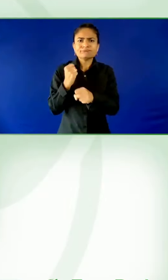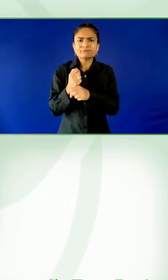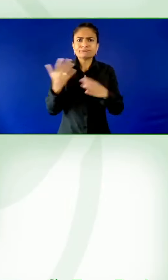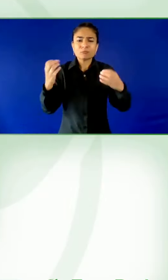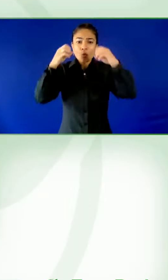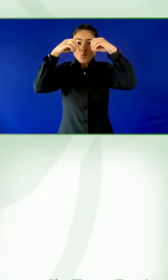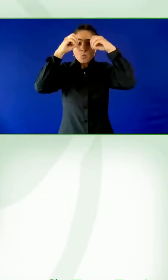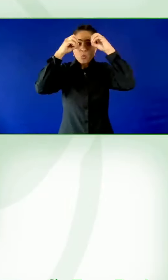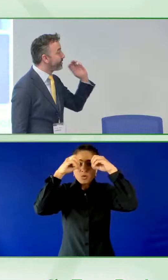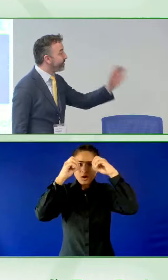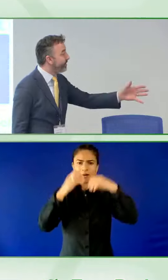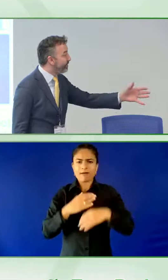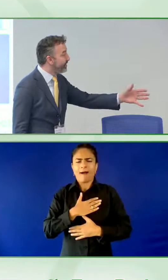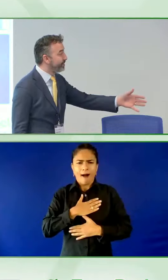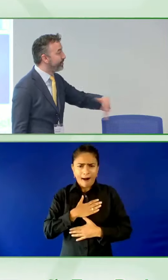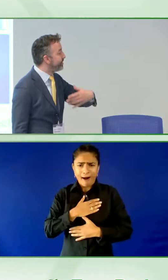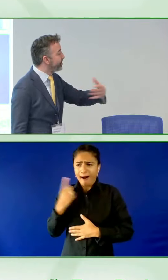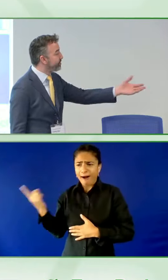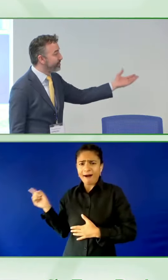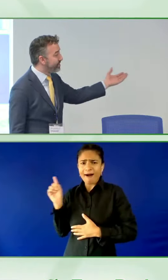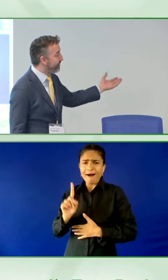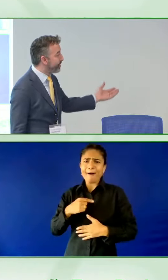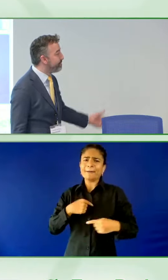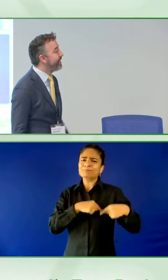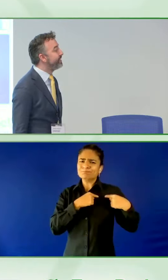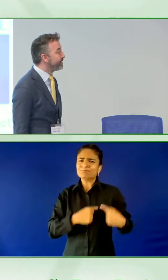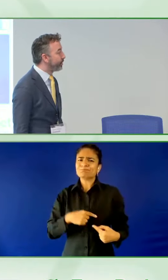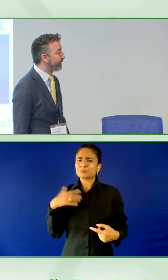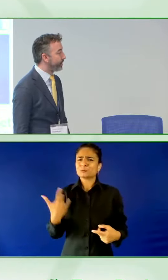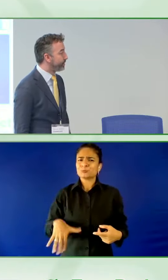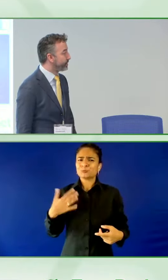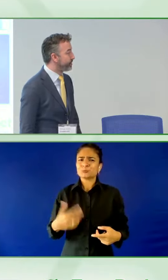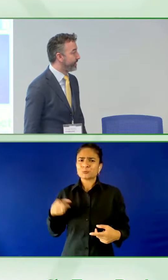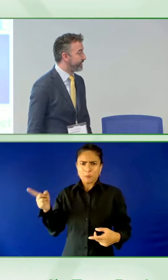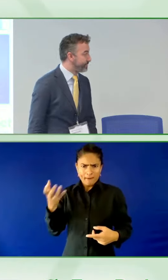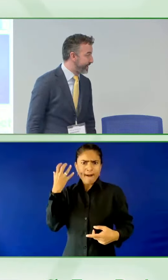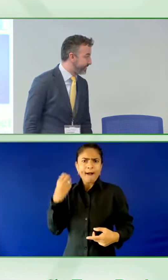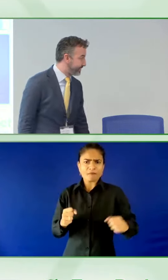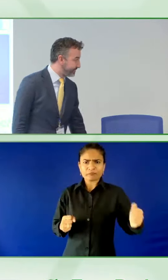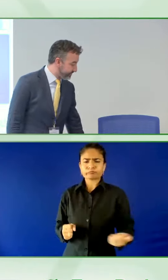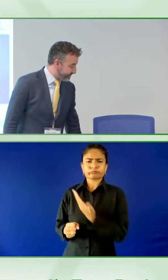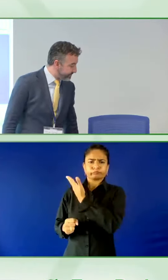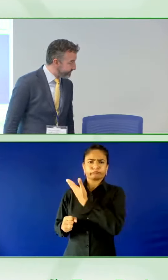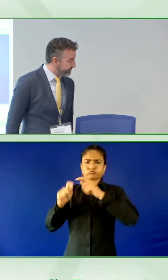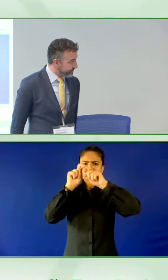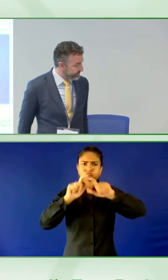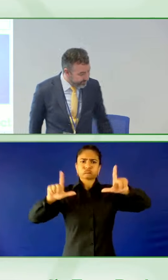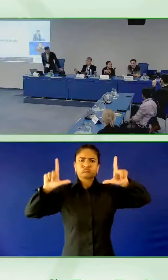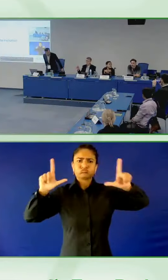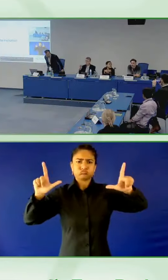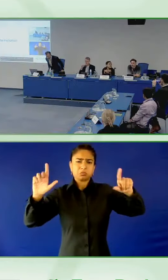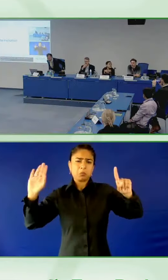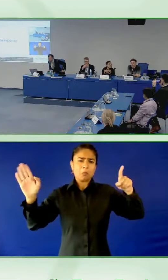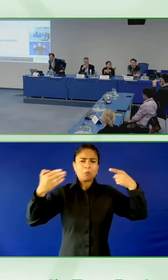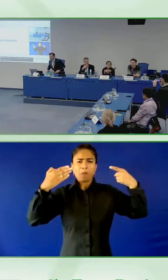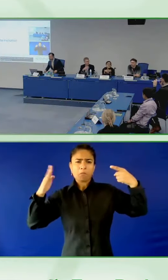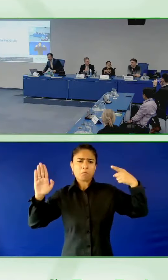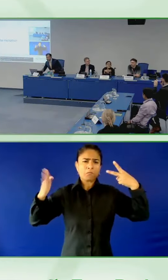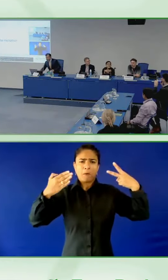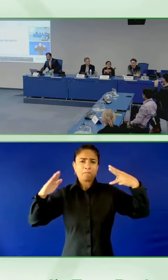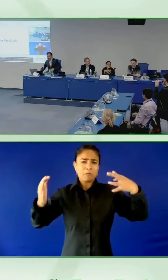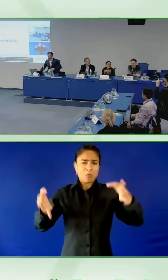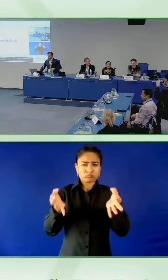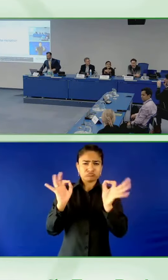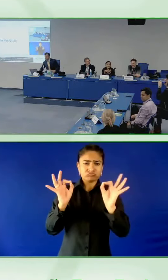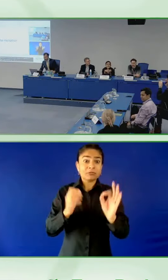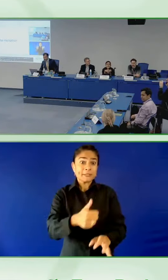got a thumbs up. Awesome. Chad, I'll turn it over to you. You can introduce yourself and the amazing work that Google's doing in this space. Wonderful. I would love to stand and be